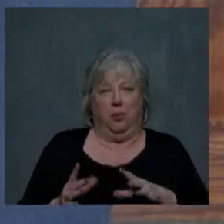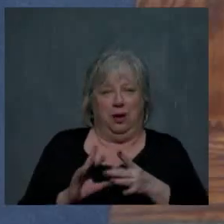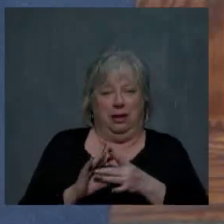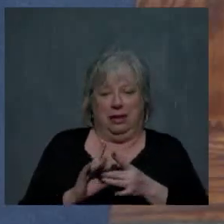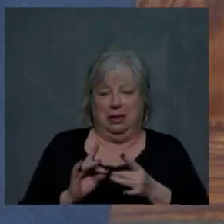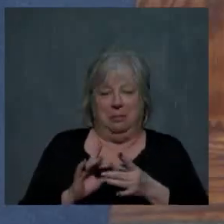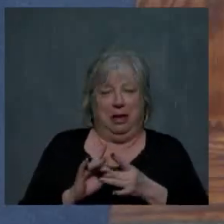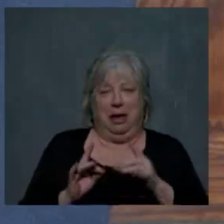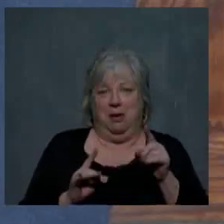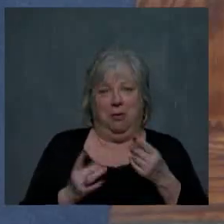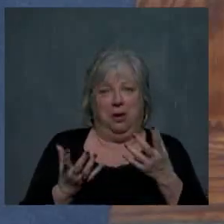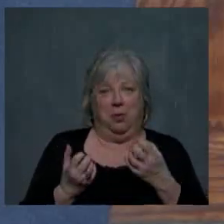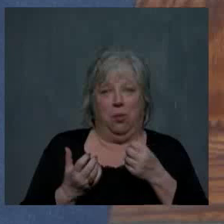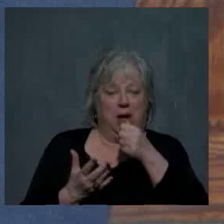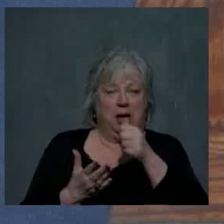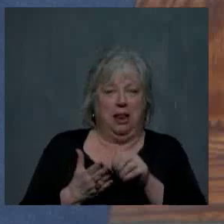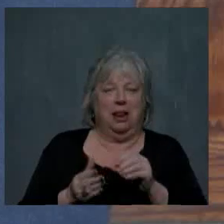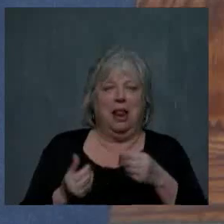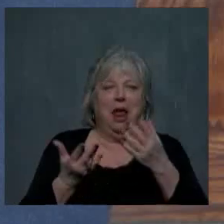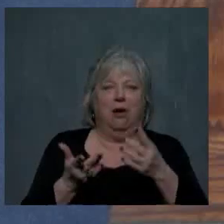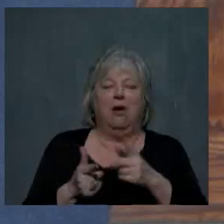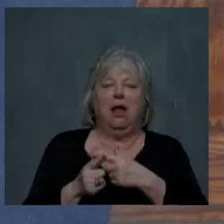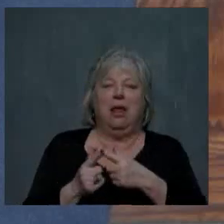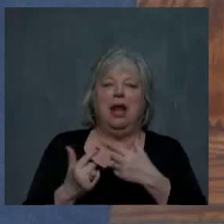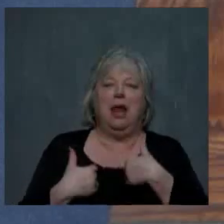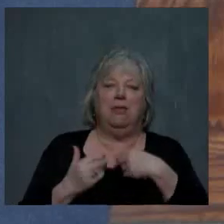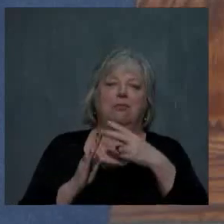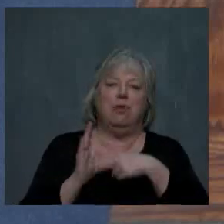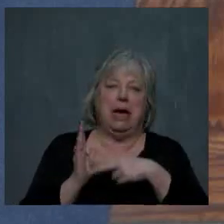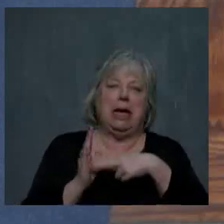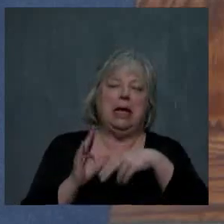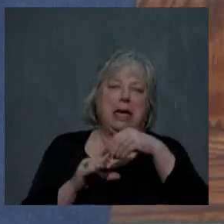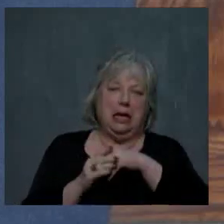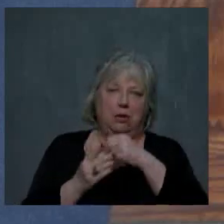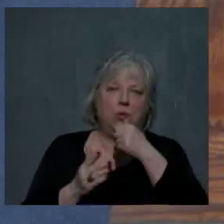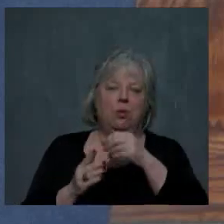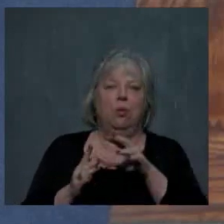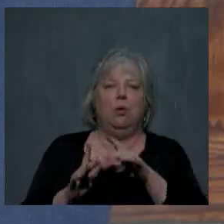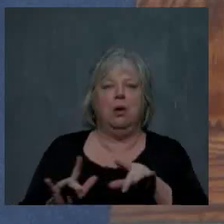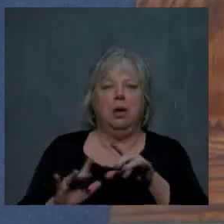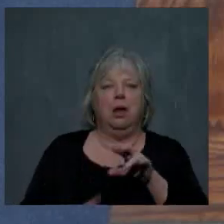letter to you guys and have it read into record. Okay.